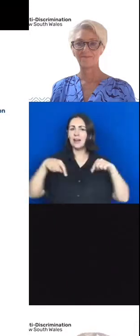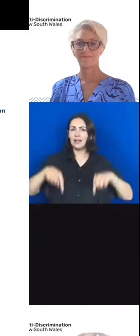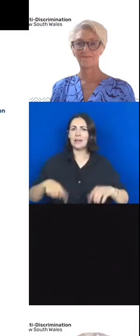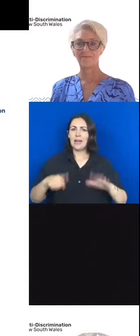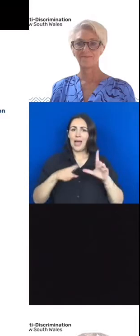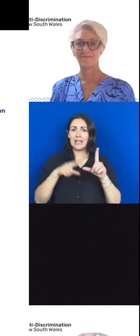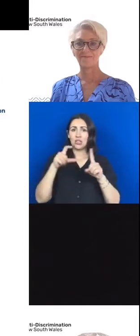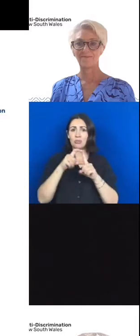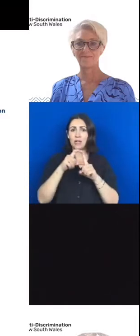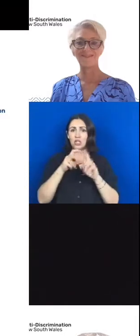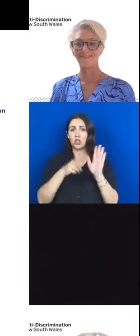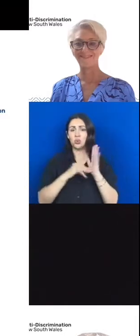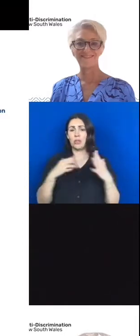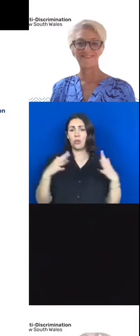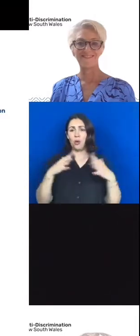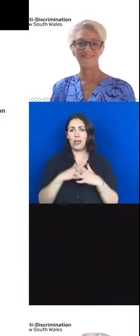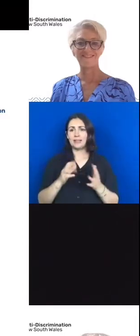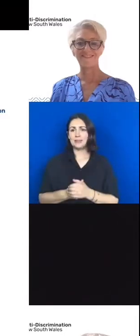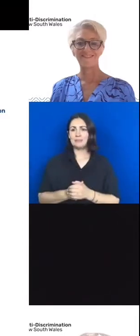Welcome everybody.